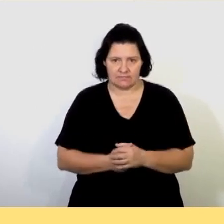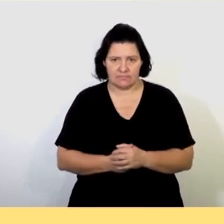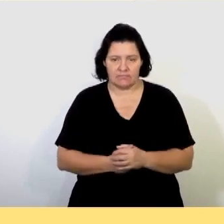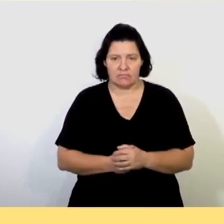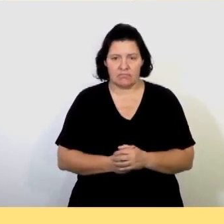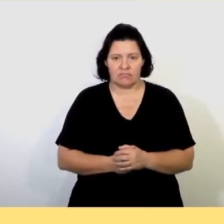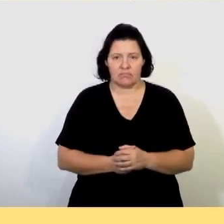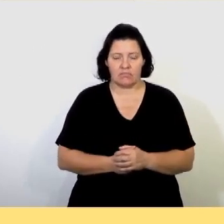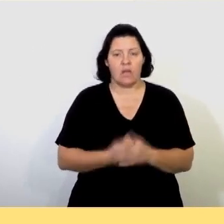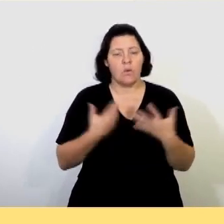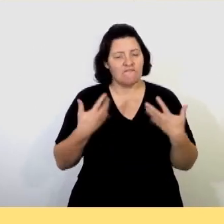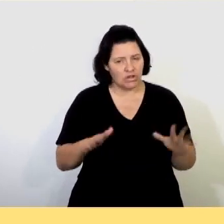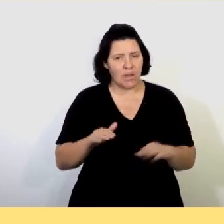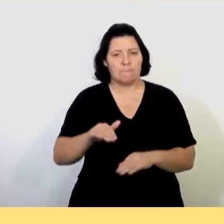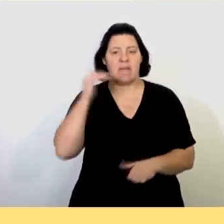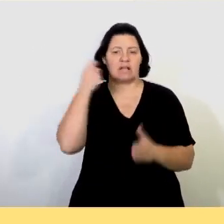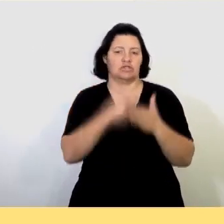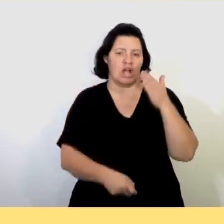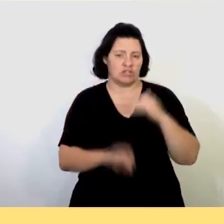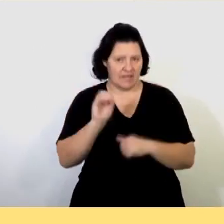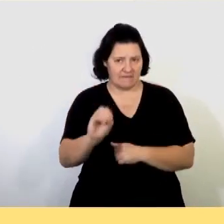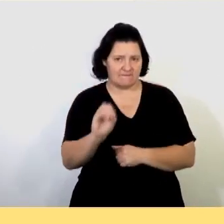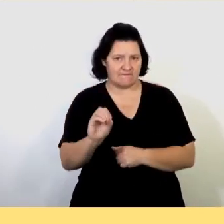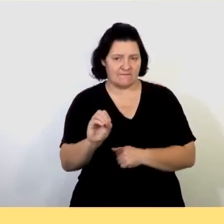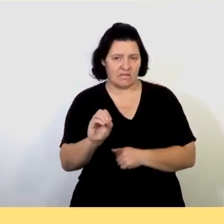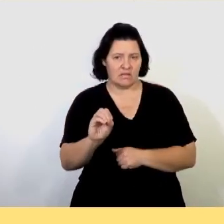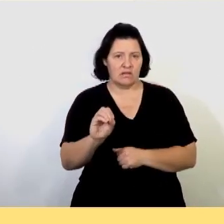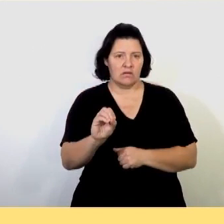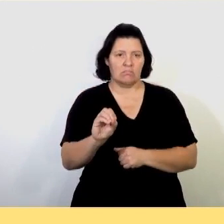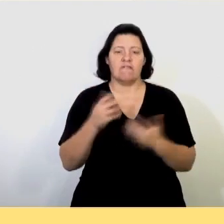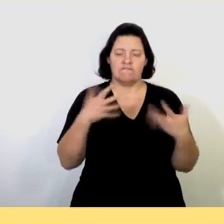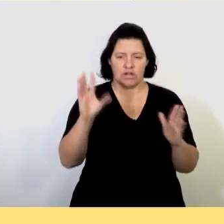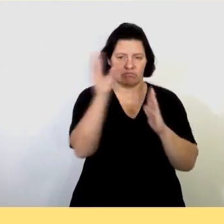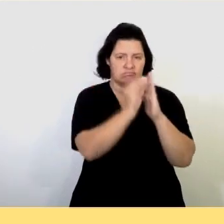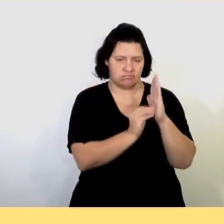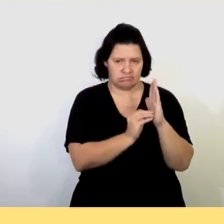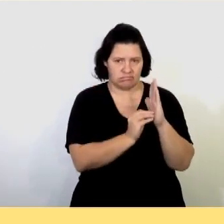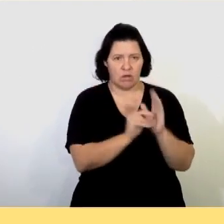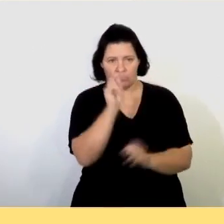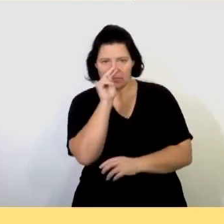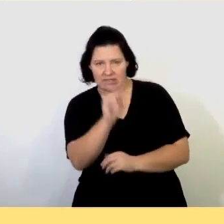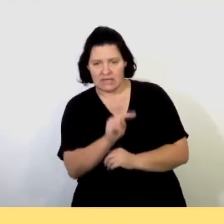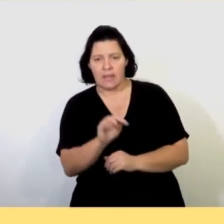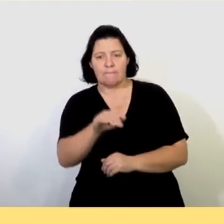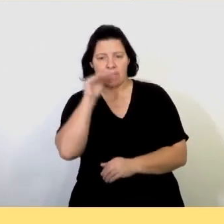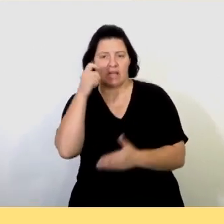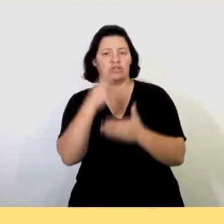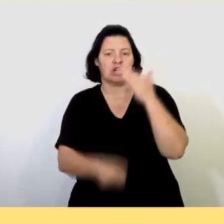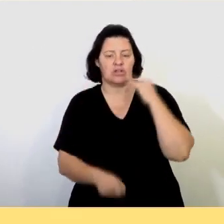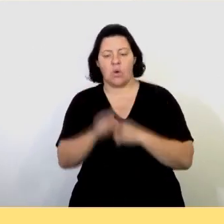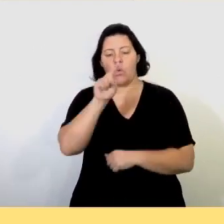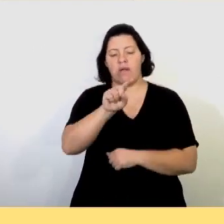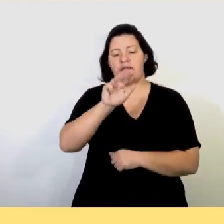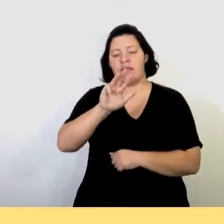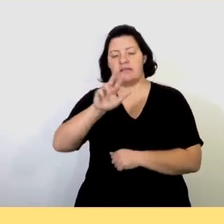business. And then we have bank charges. We have bank charges that we have already recorded. There you can see bank